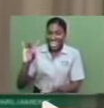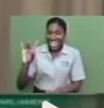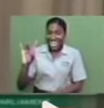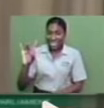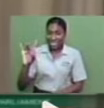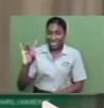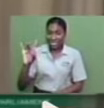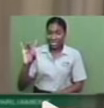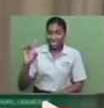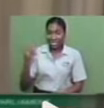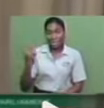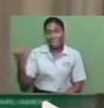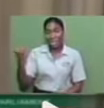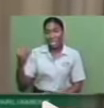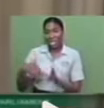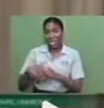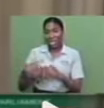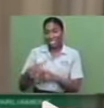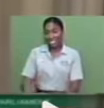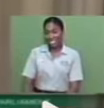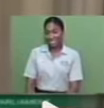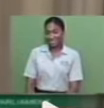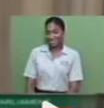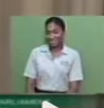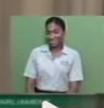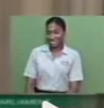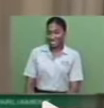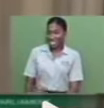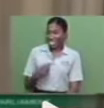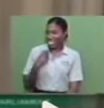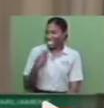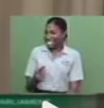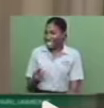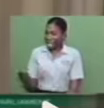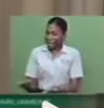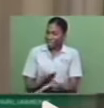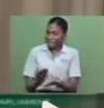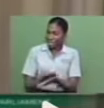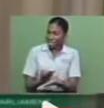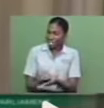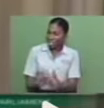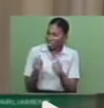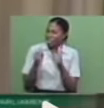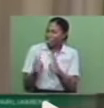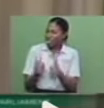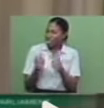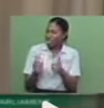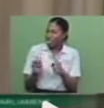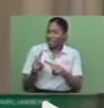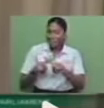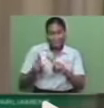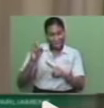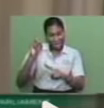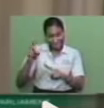people say the budget ain't bad, but the devil is in the details. The devil is in the